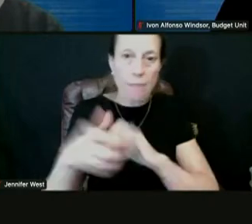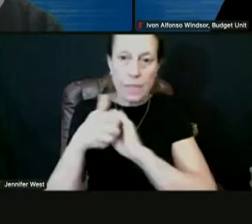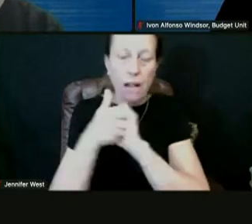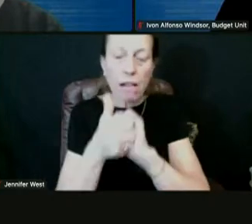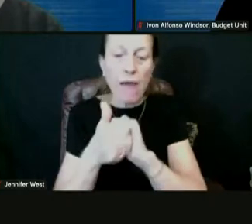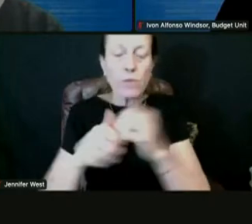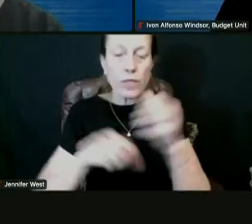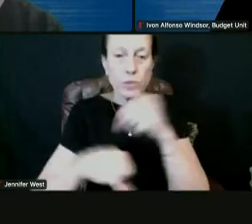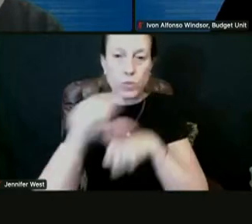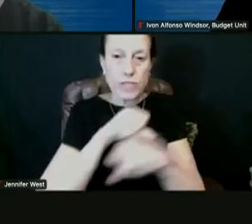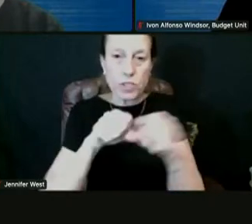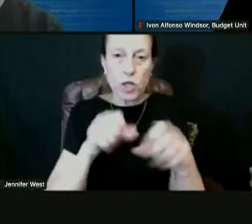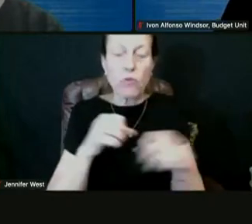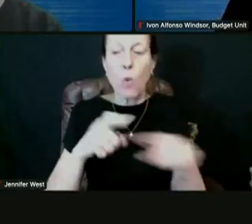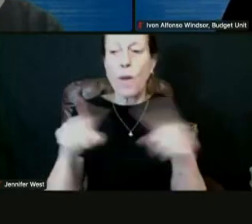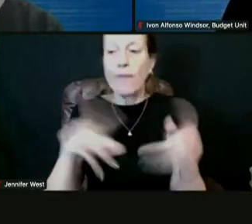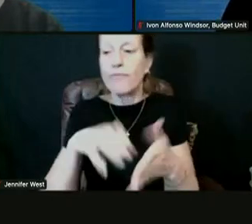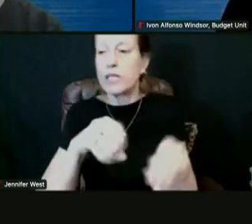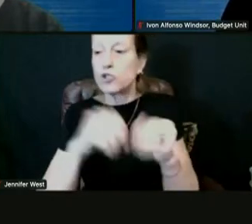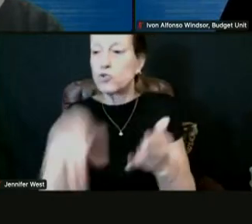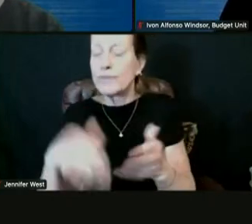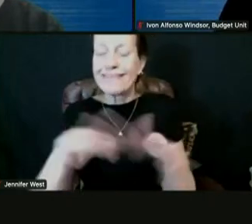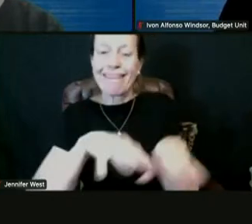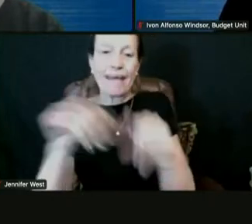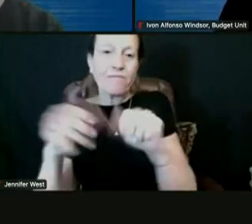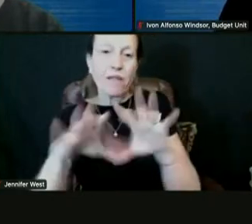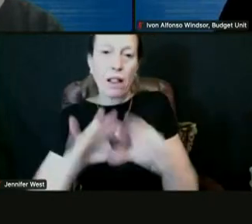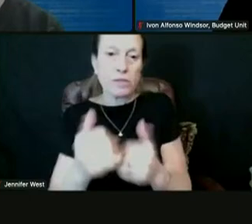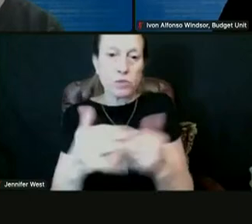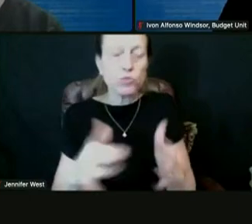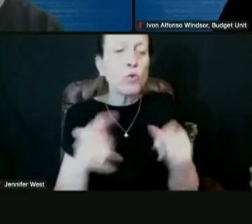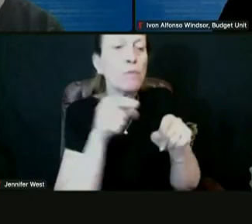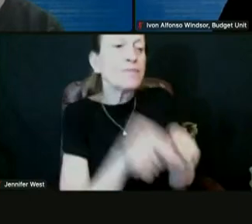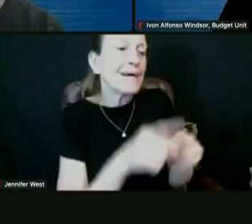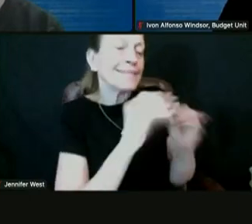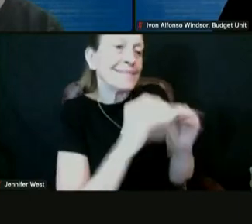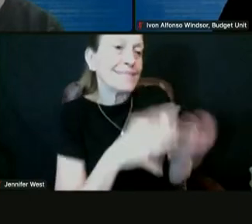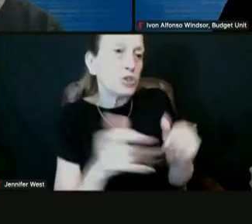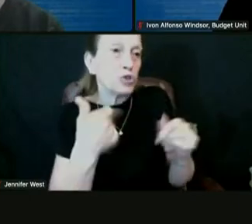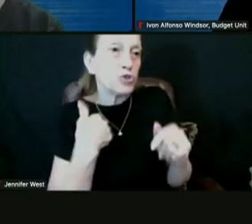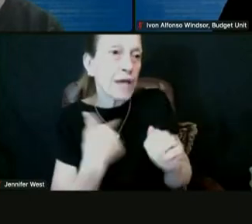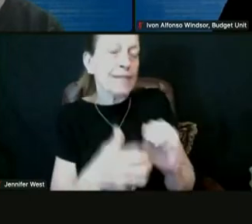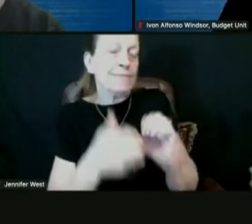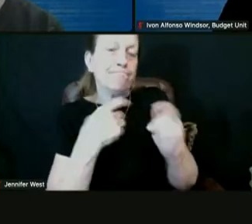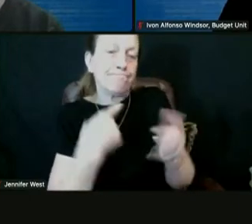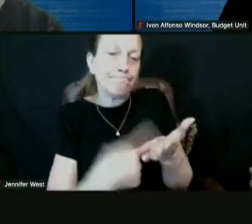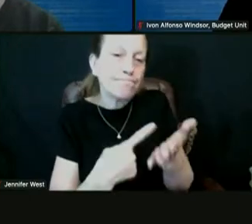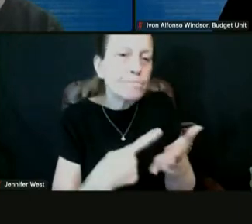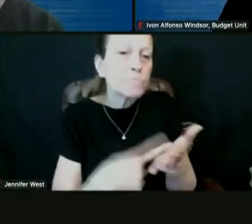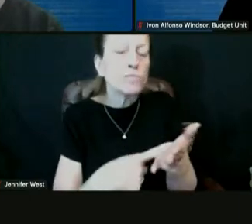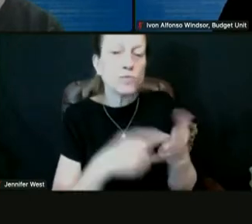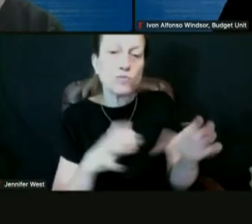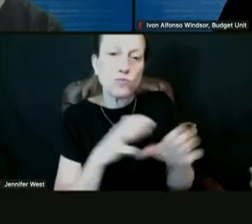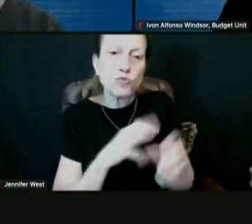in specials or in other spaces, so that that time can be maximized to meet the teacher's needs as well as the students.